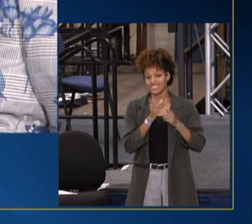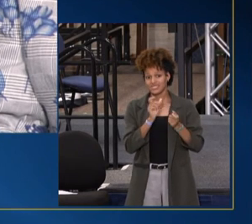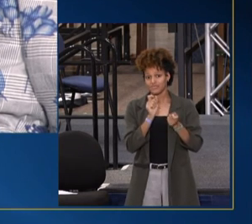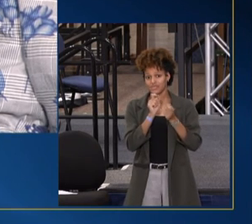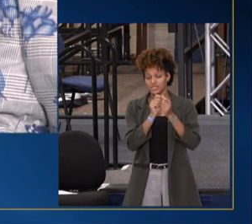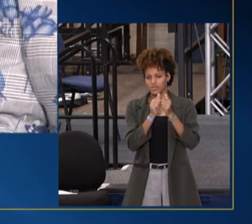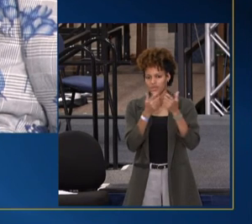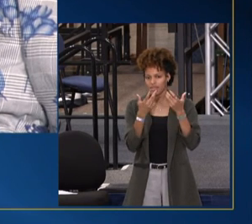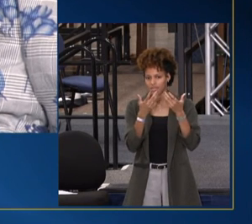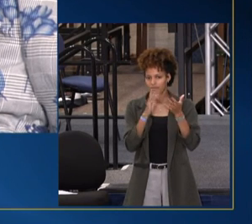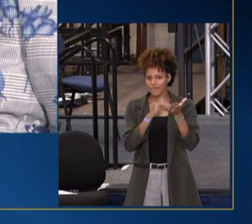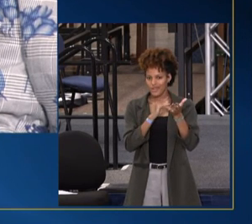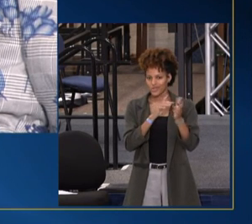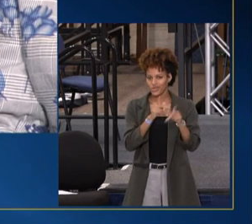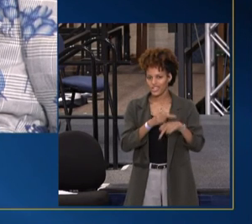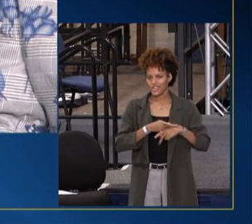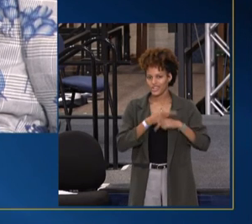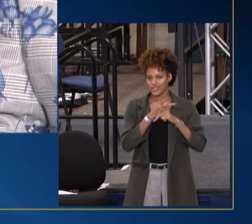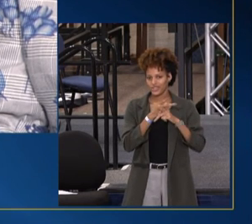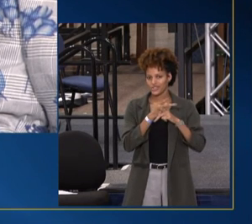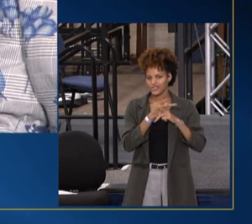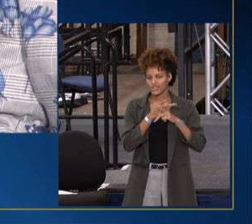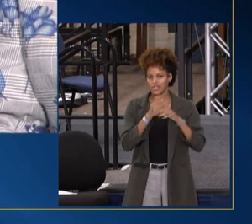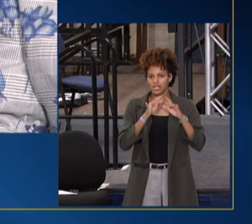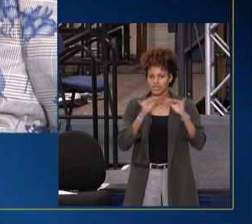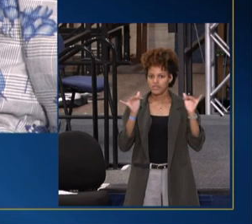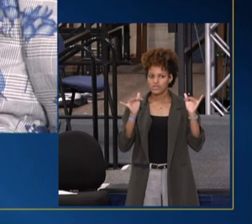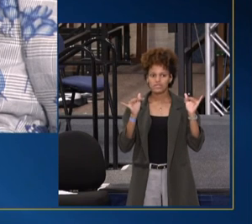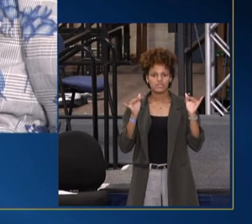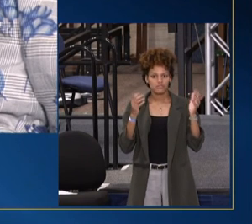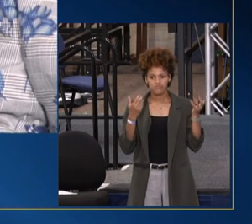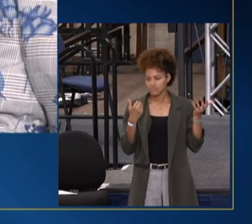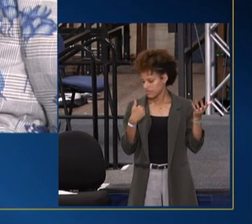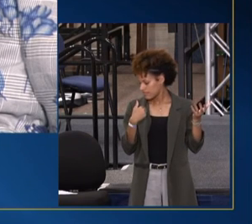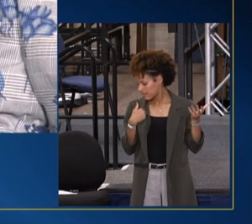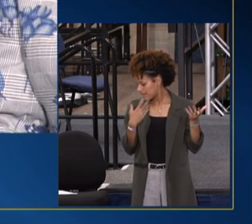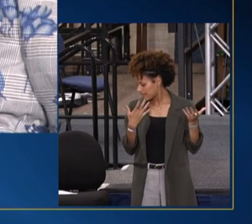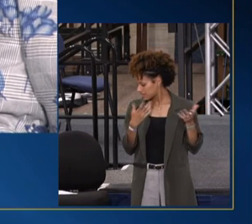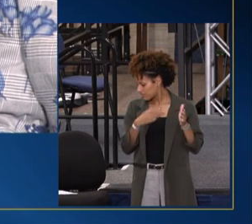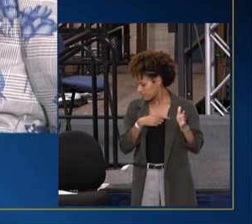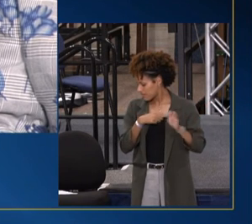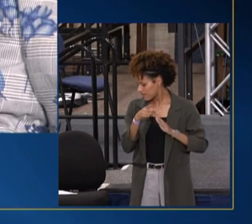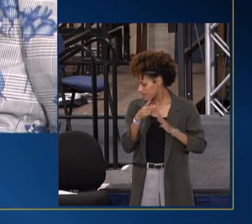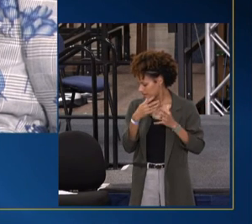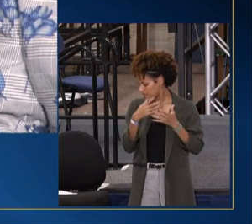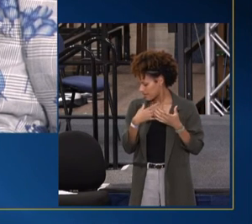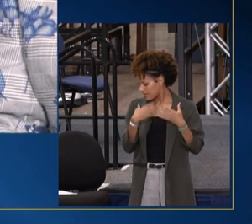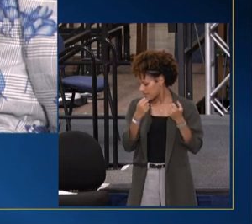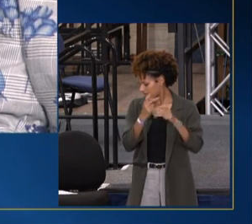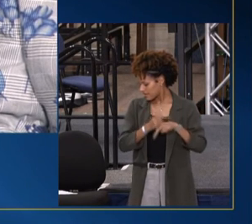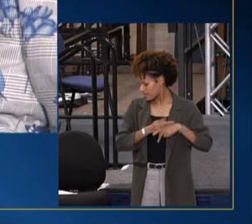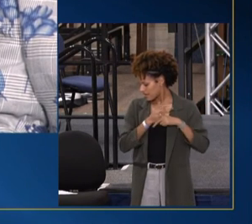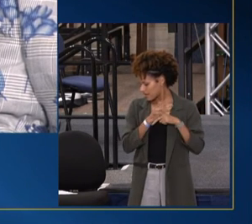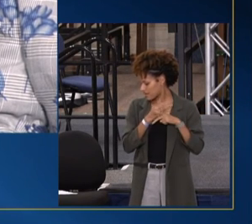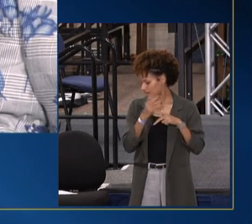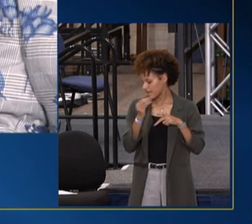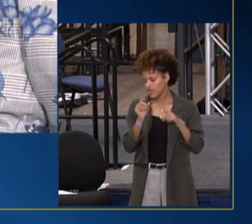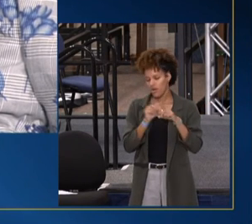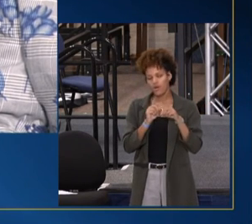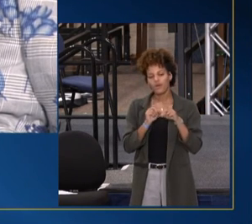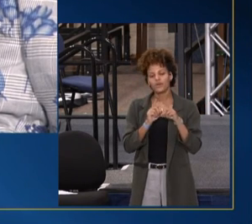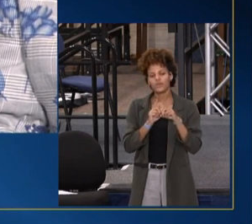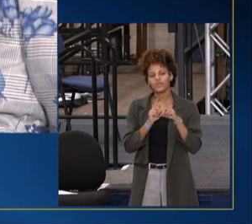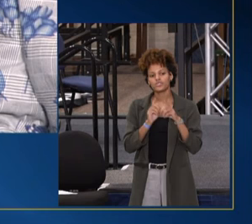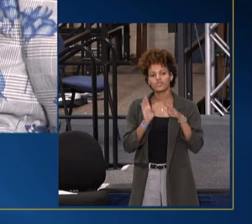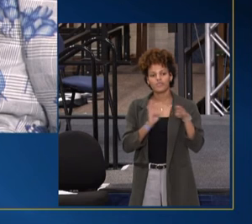it comes to medical care. And Diversity does have primary health care as well as behavioral health.